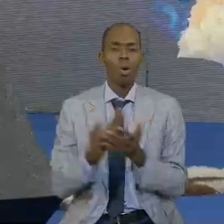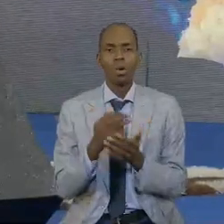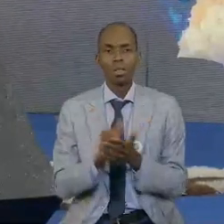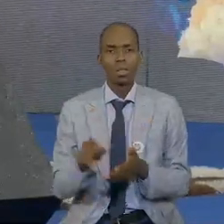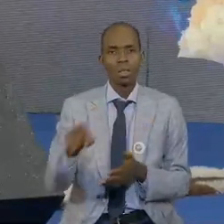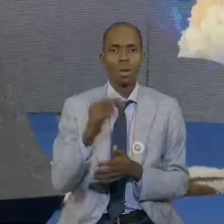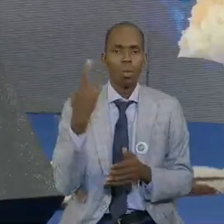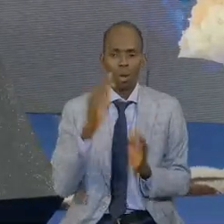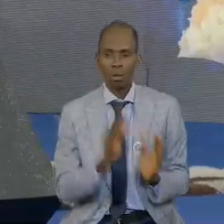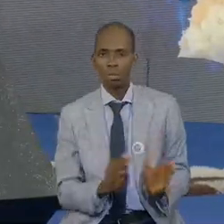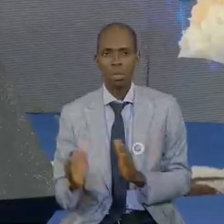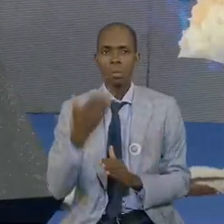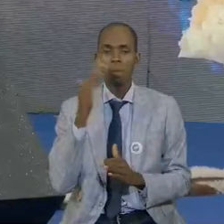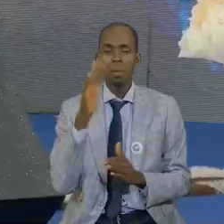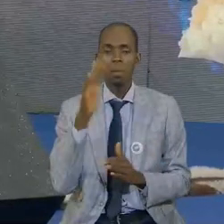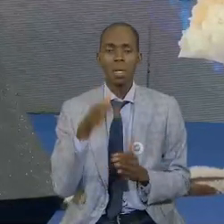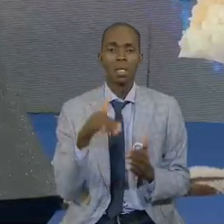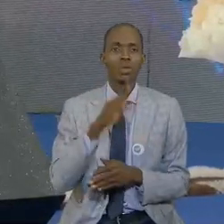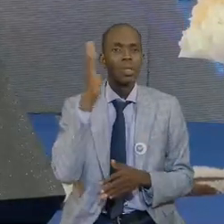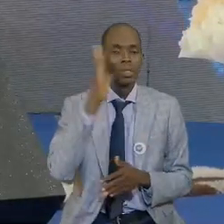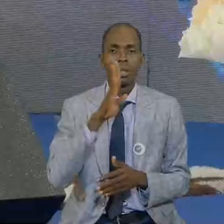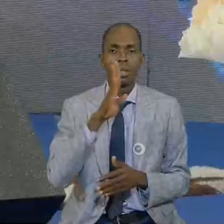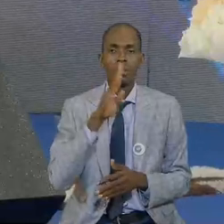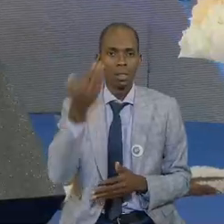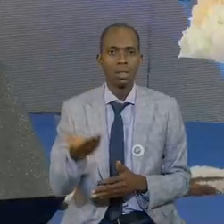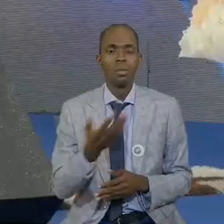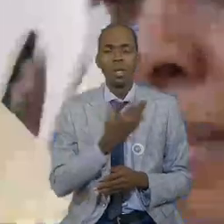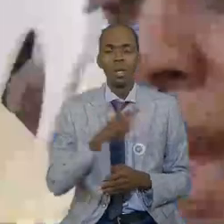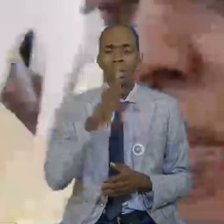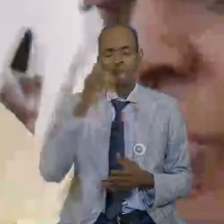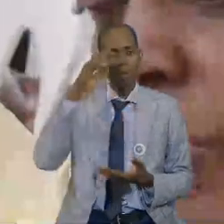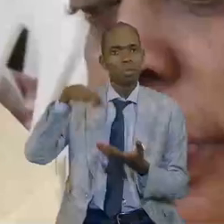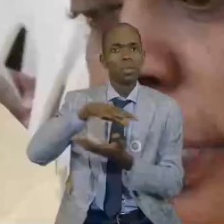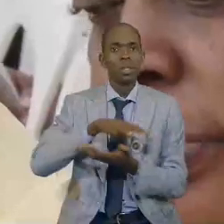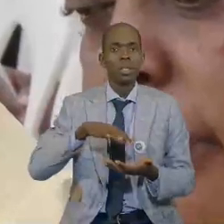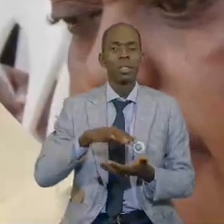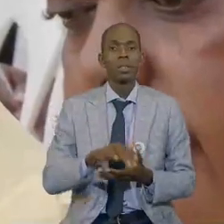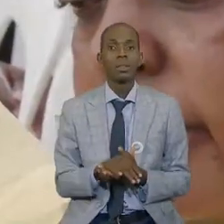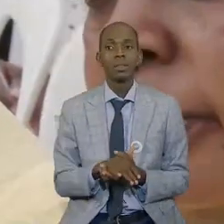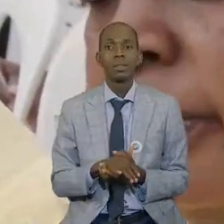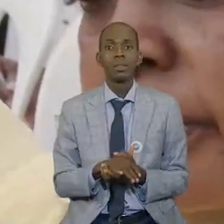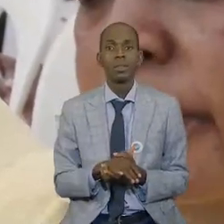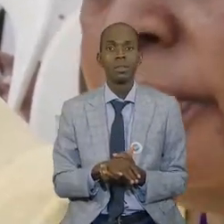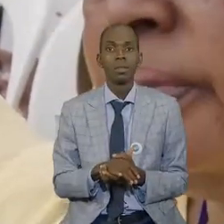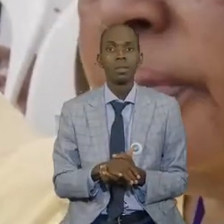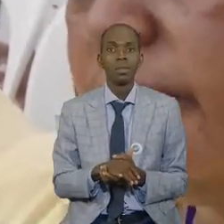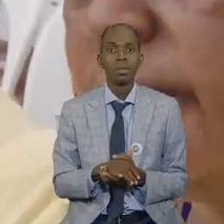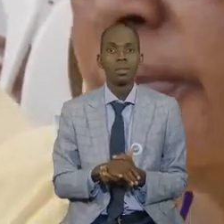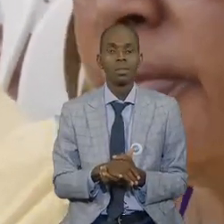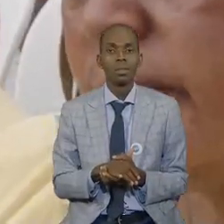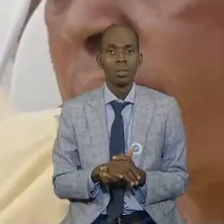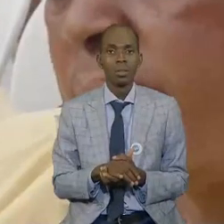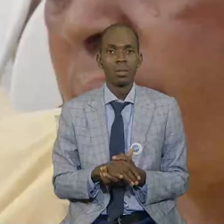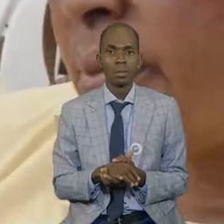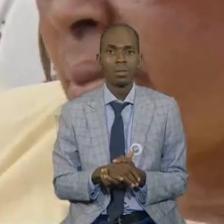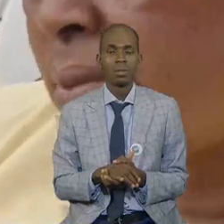incensed against thee shall be ashamed and confounded. Tous ceux qui sont irrités contre toi, fâchés contre toi, furieux contre